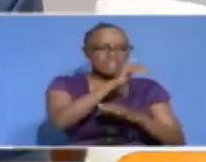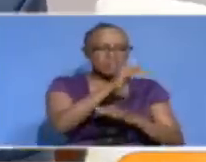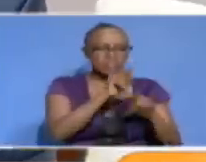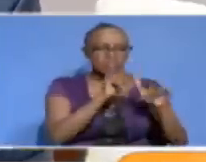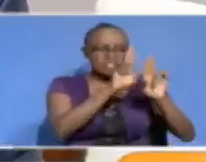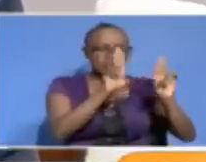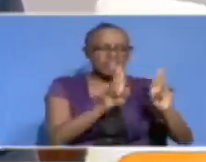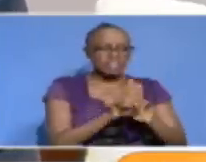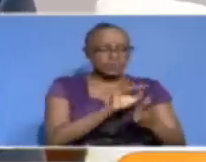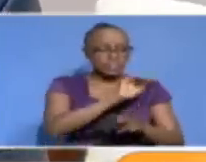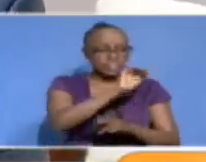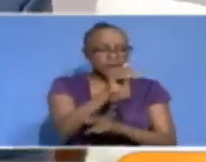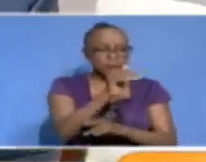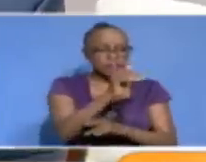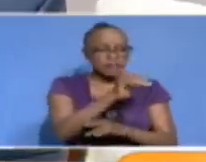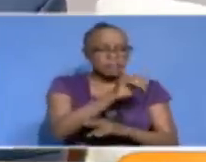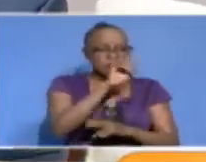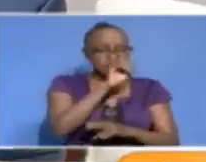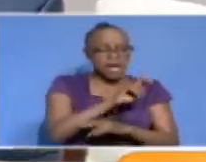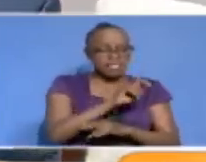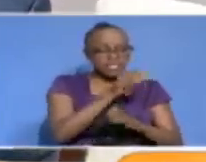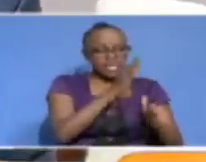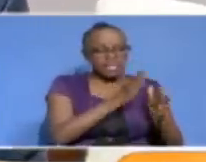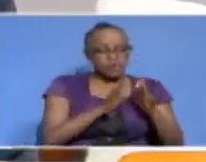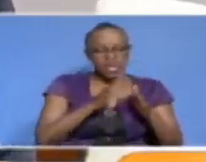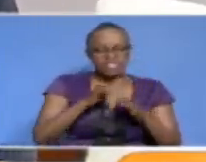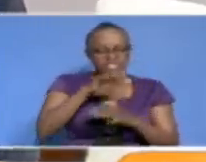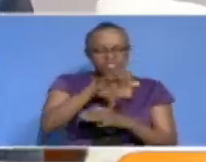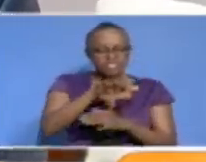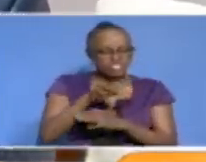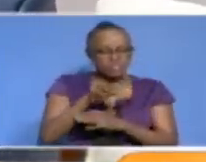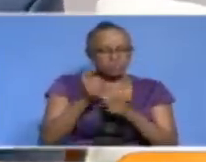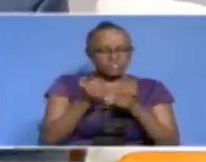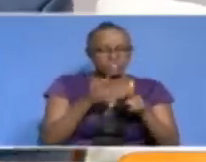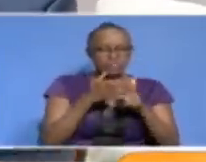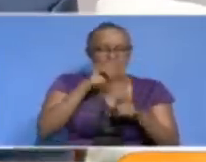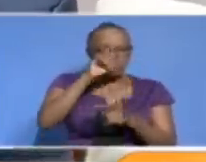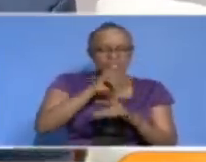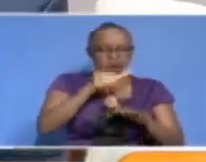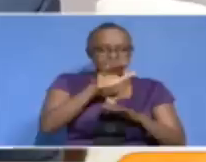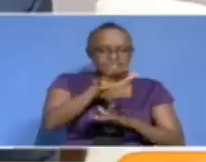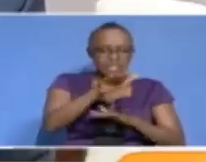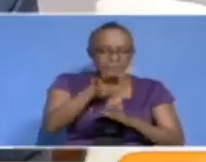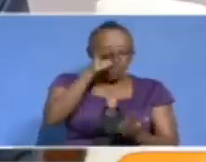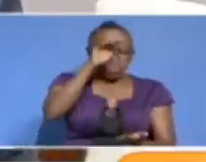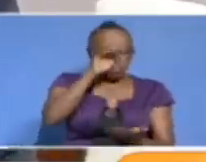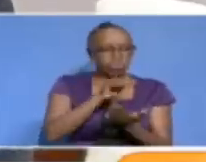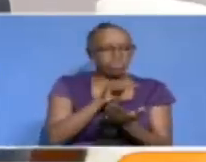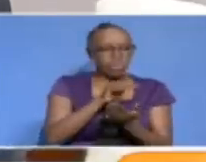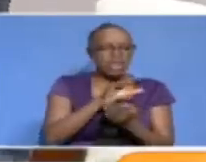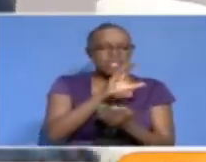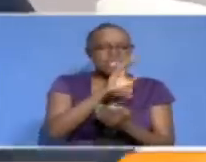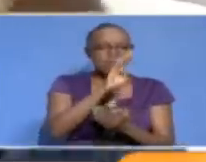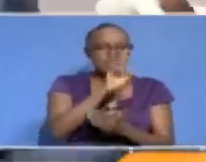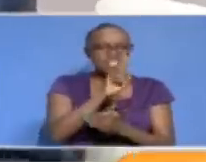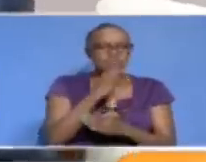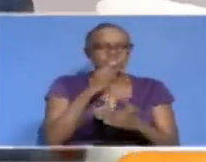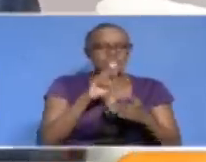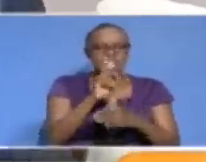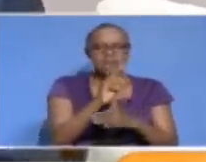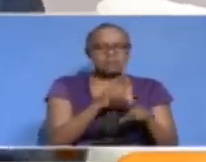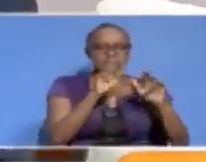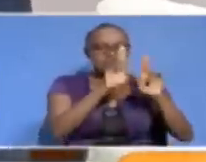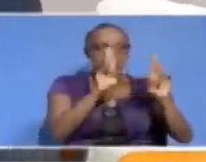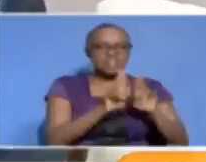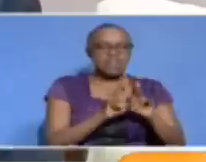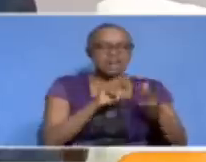an international city. We must have an organized transport system. Mm-hmm. We must decongest our CBD. What was the same Nairobi ni international city?